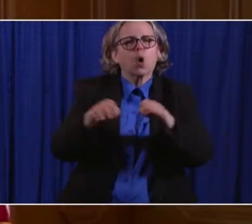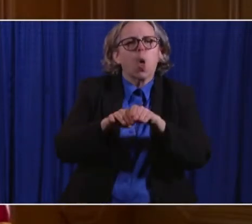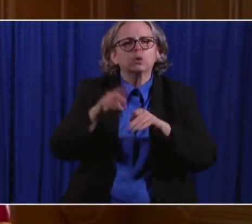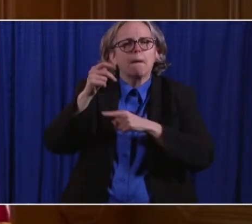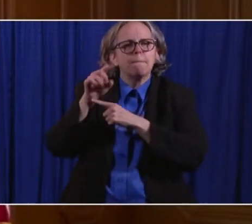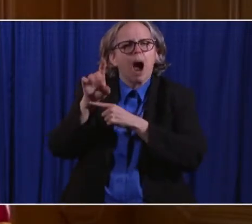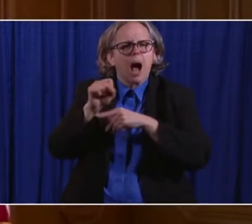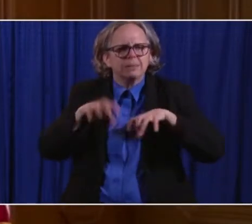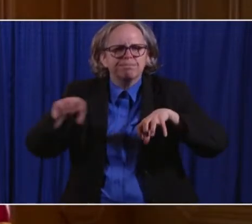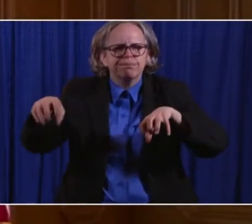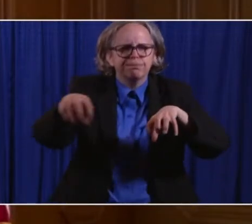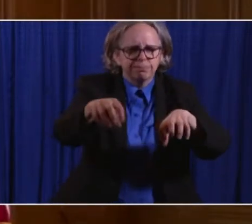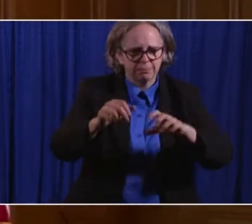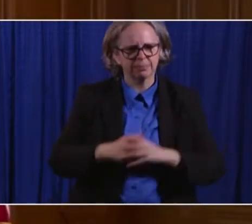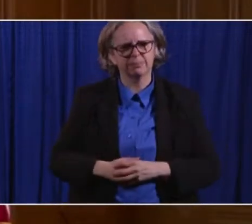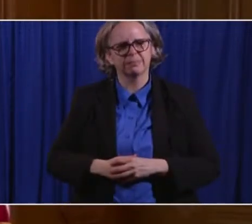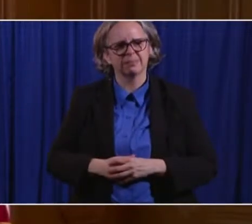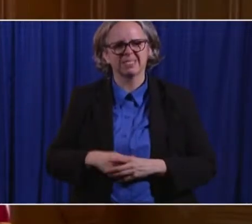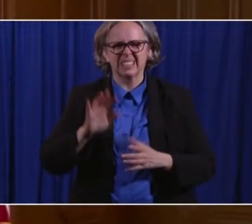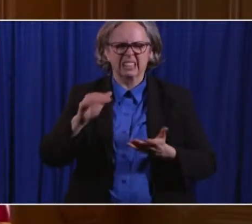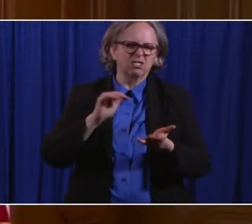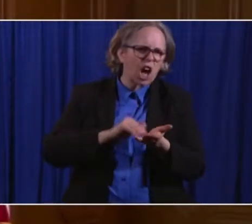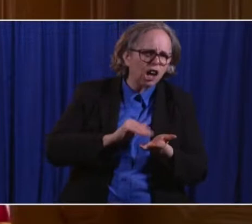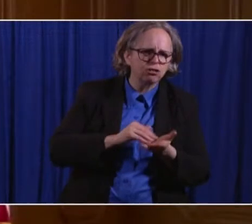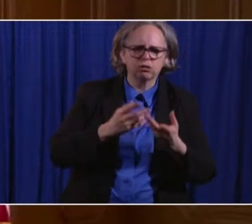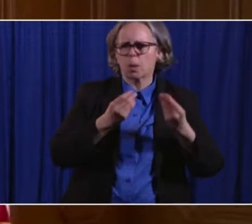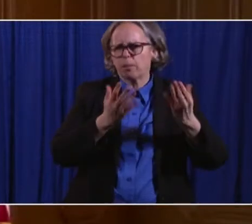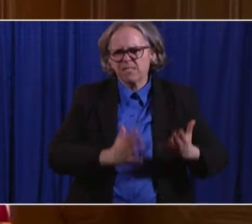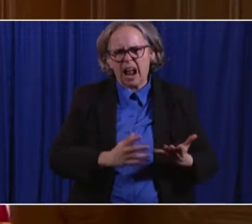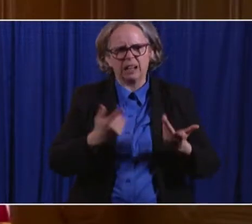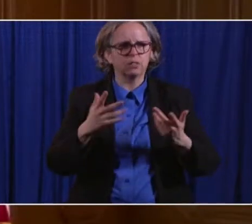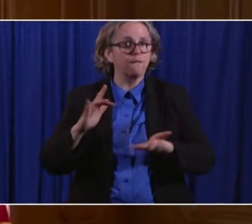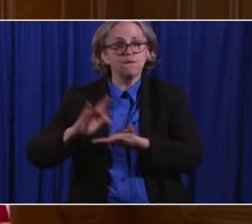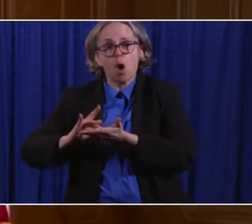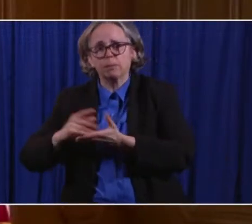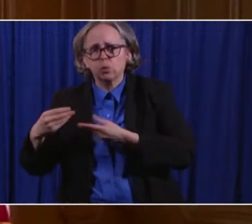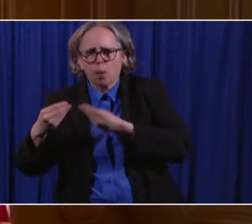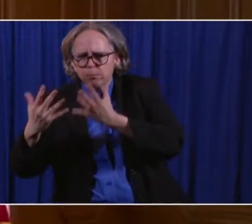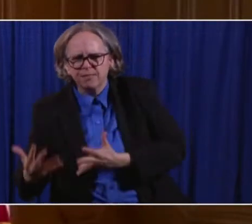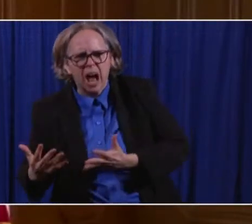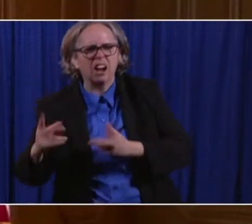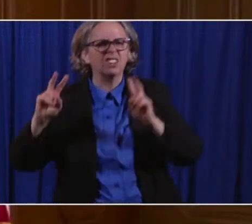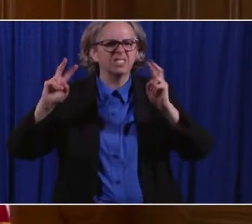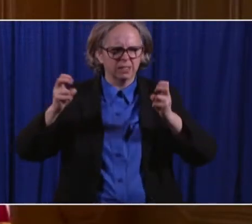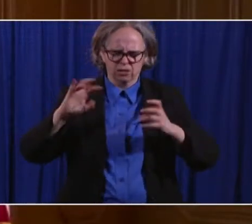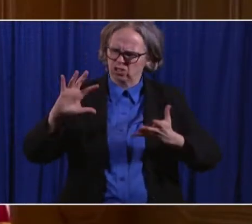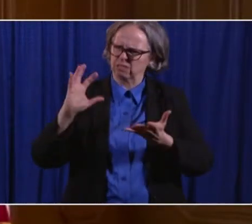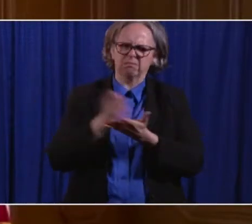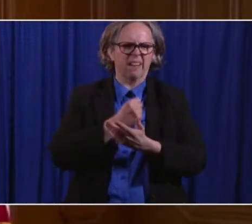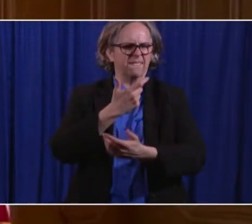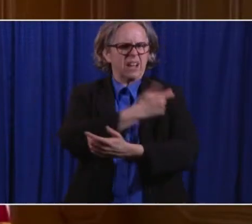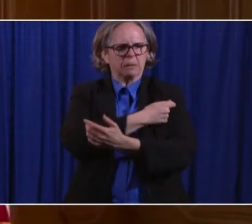own employees, and some have already started. So it might be the local pharmacy that's vaccinating their own employees. It might be Kroger